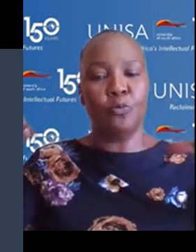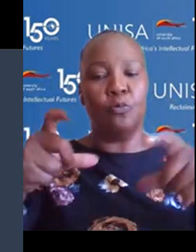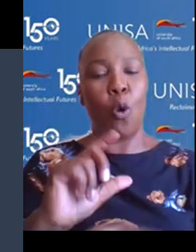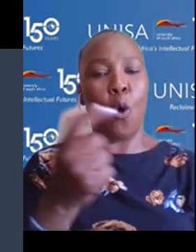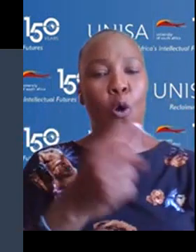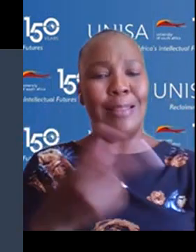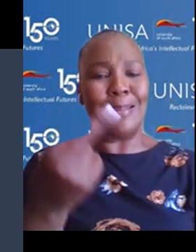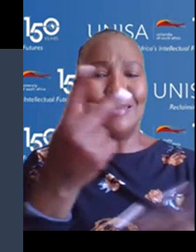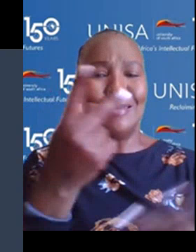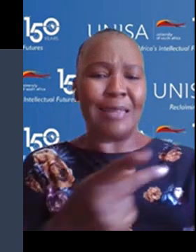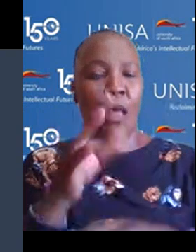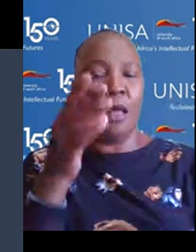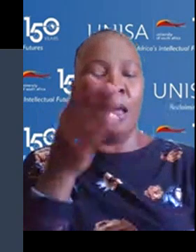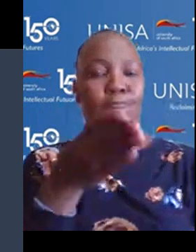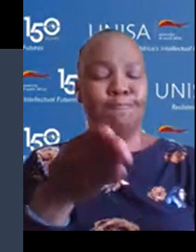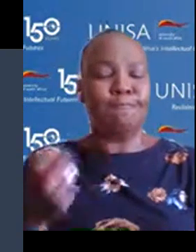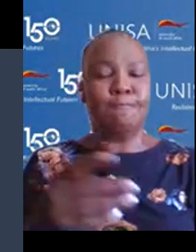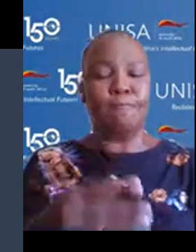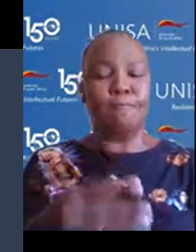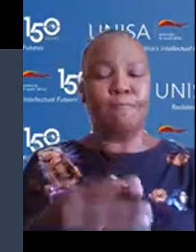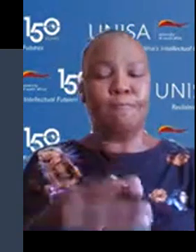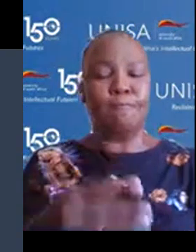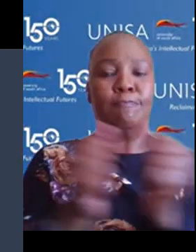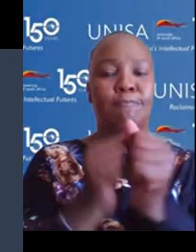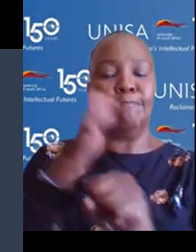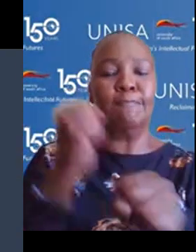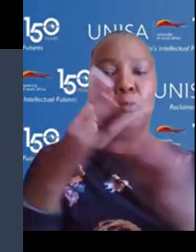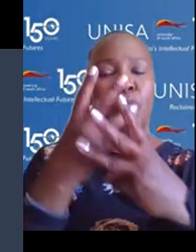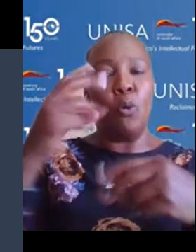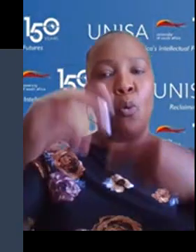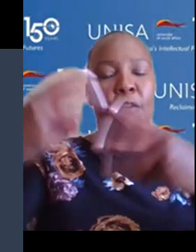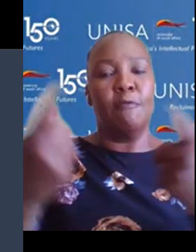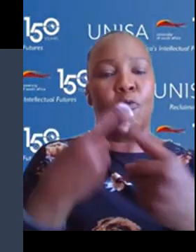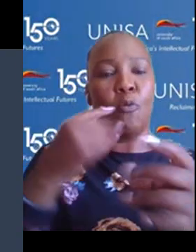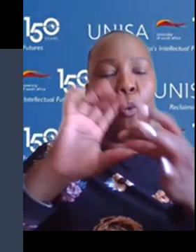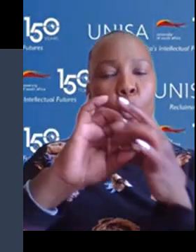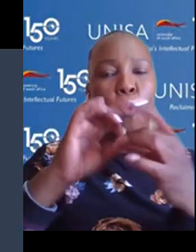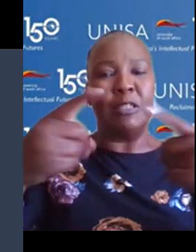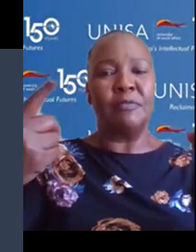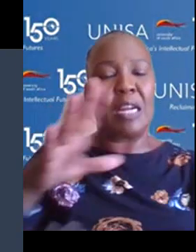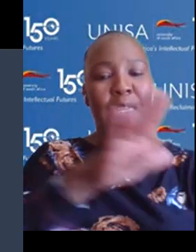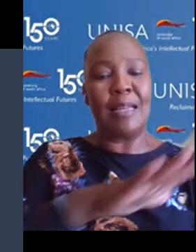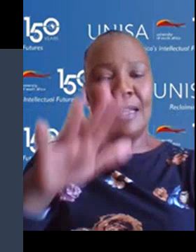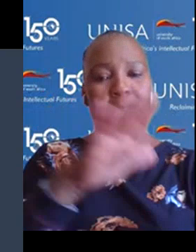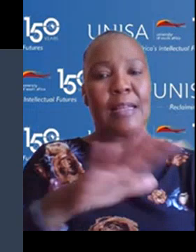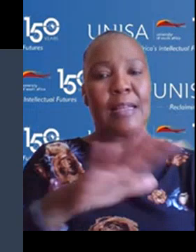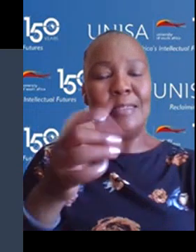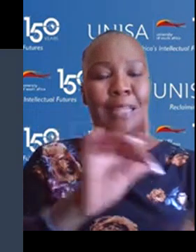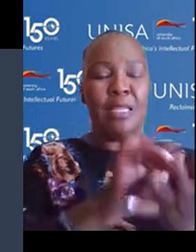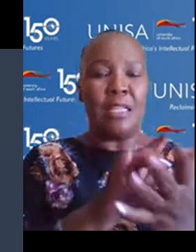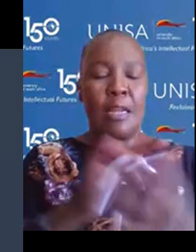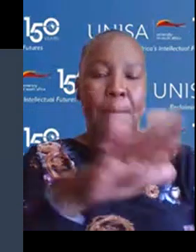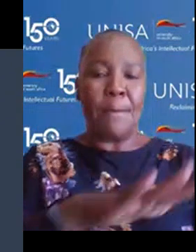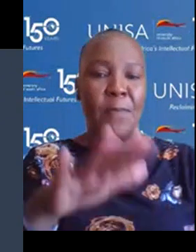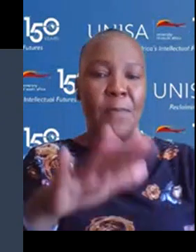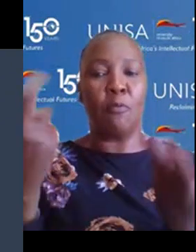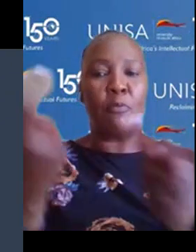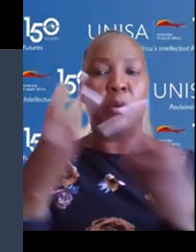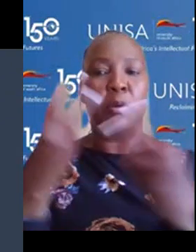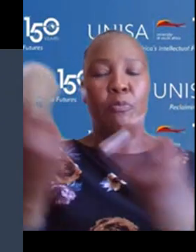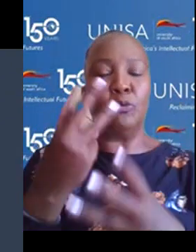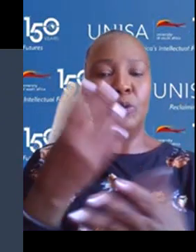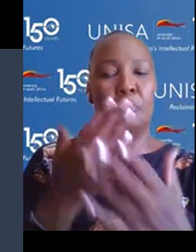to collaborate online, especially for people working from home or from different areas. And it's really become a central place for people to be